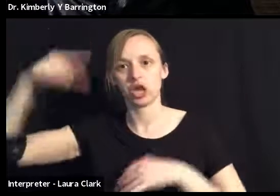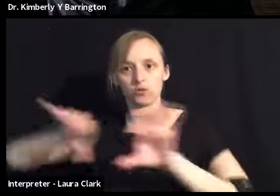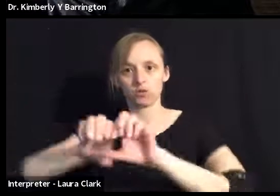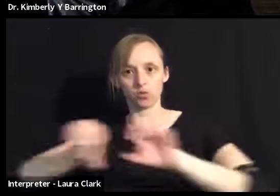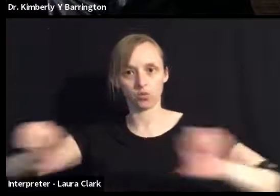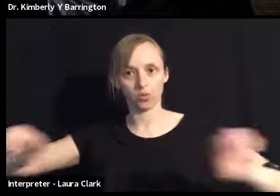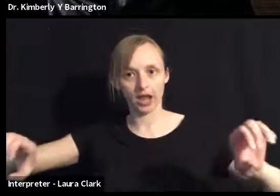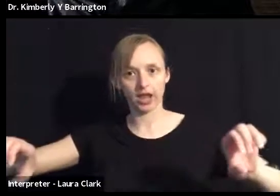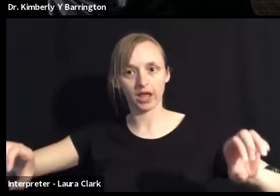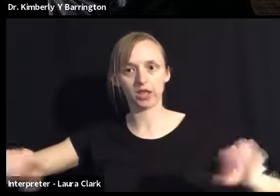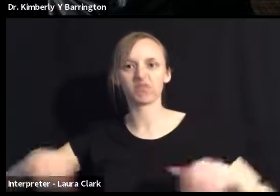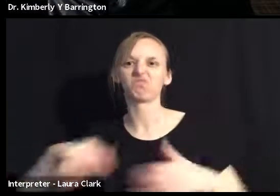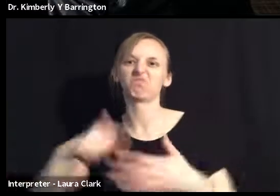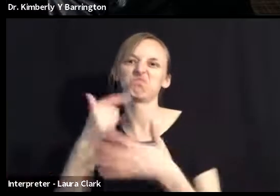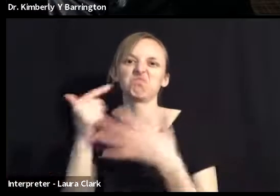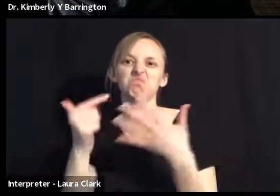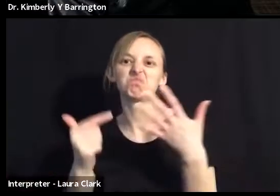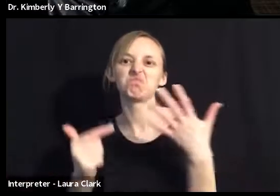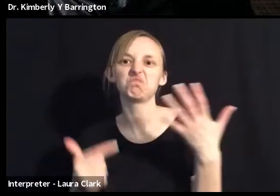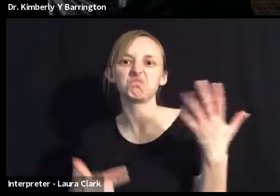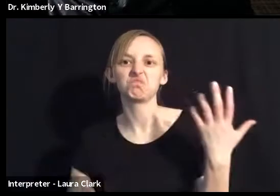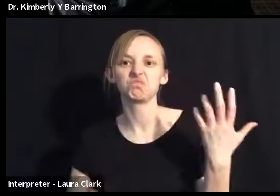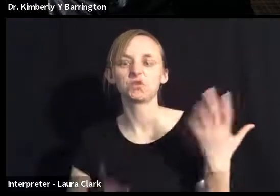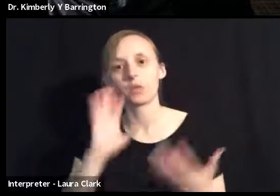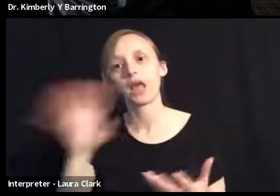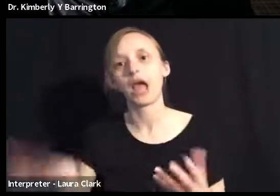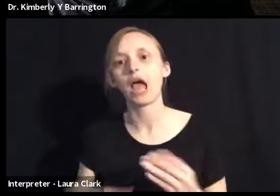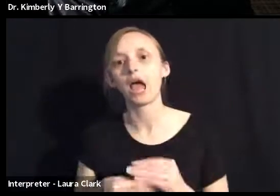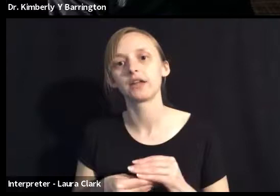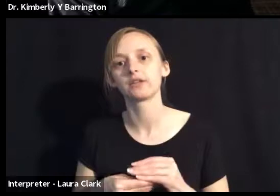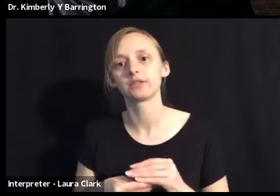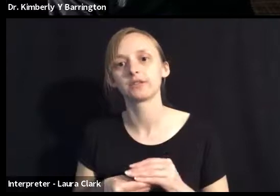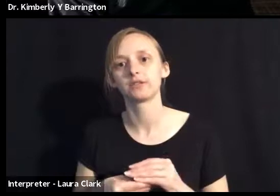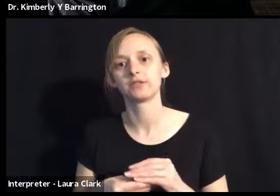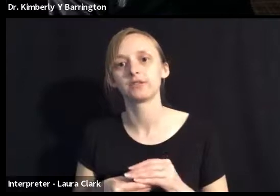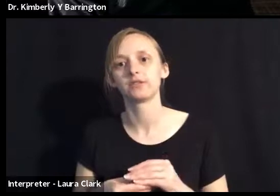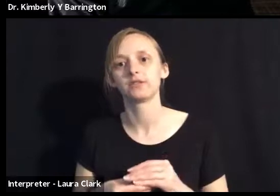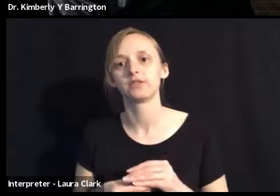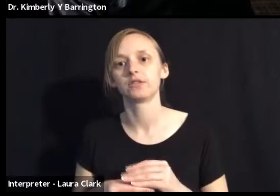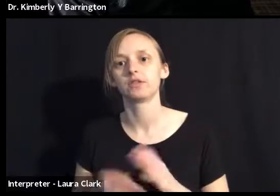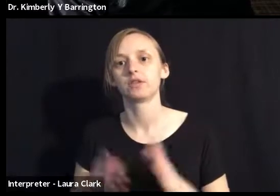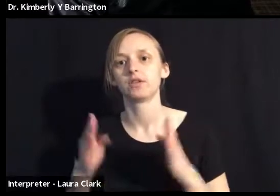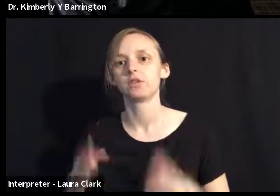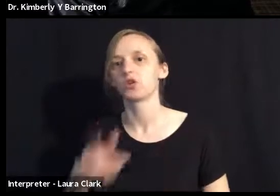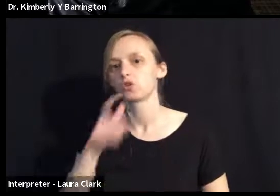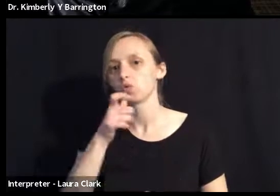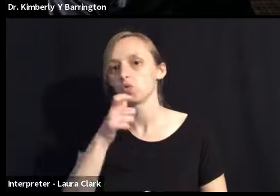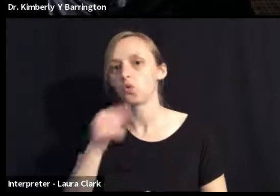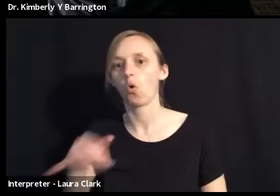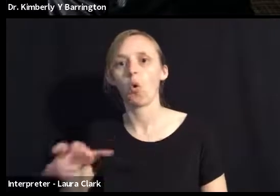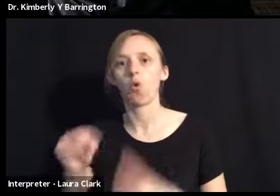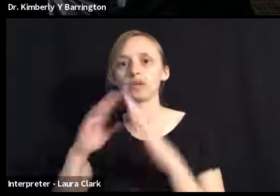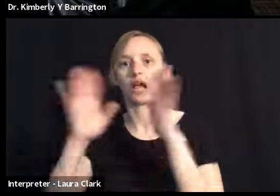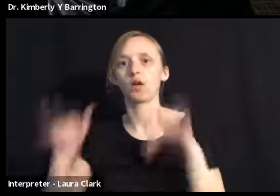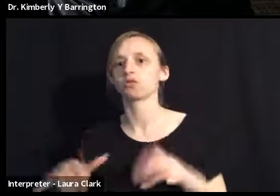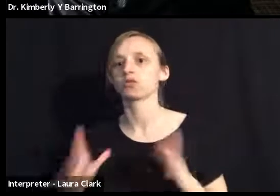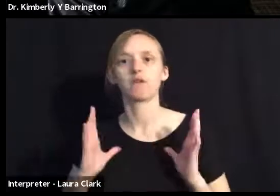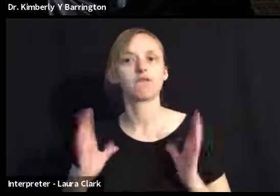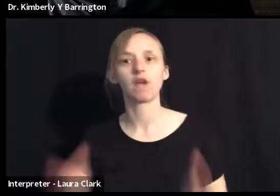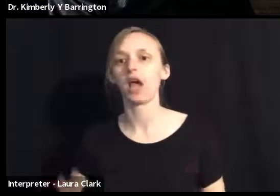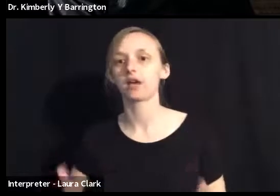and other things like that. Now the person that home it is, she was just willing to tear down the whole